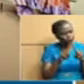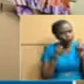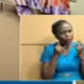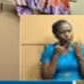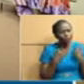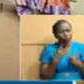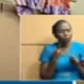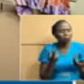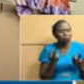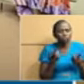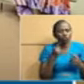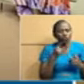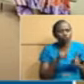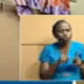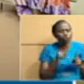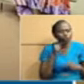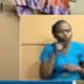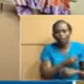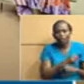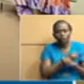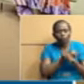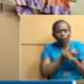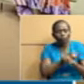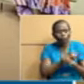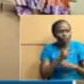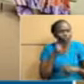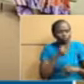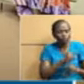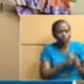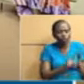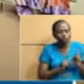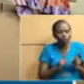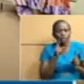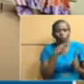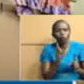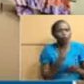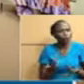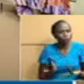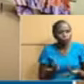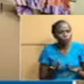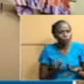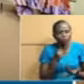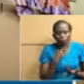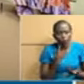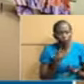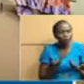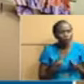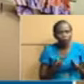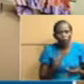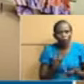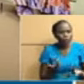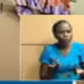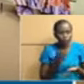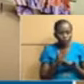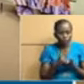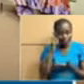socially secure as we speak, and what lends to this very high level of vulnerability? Government